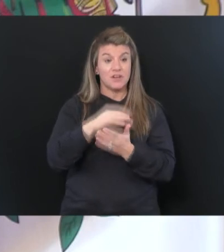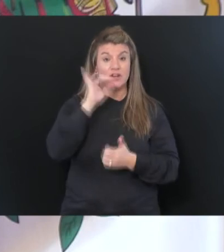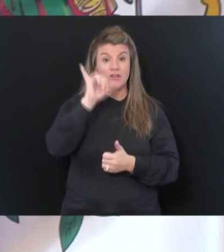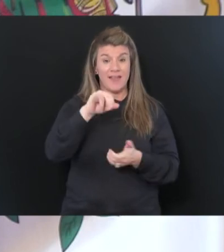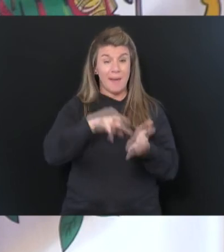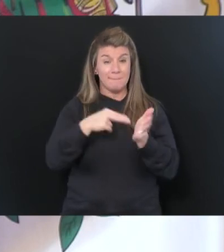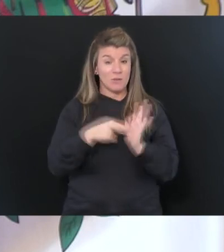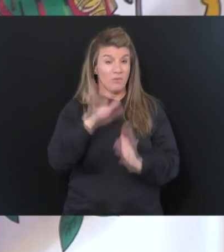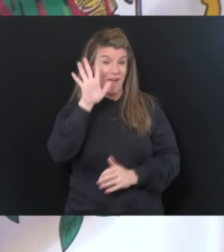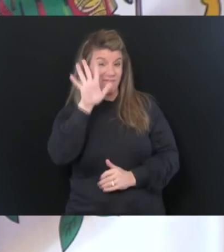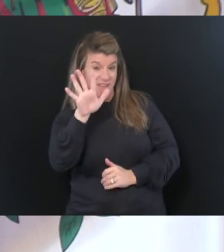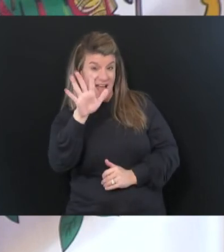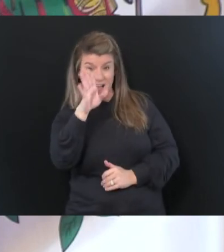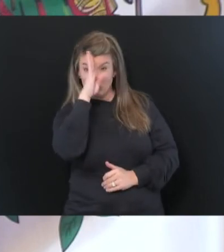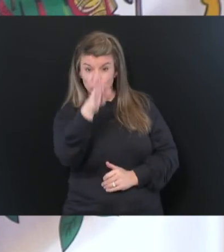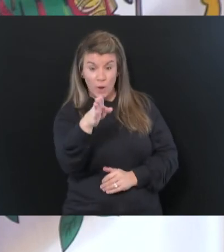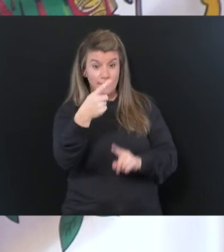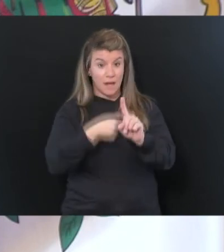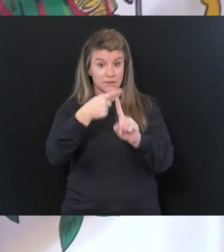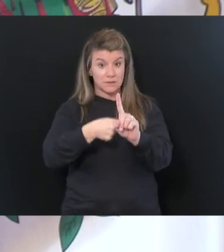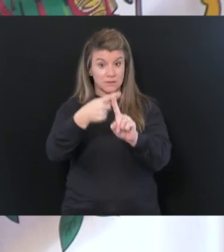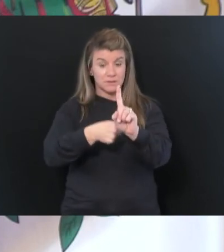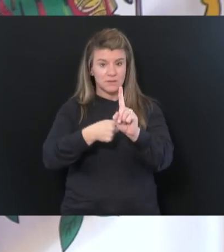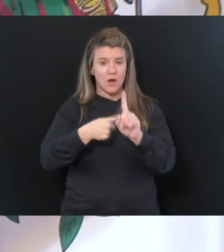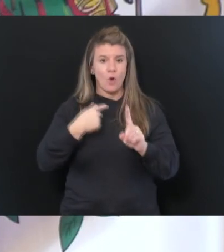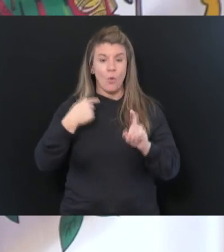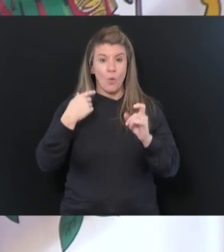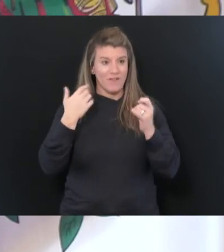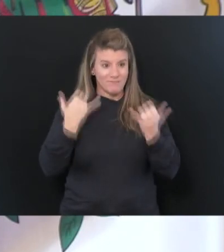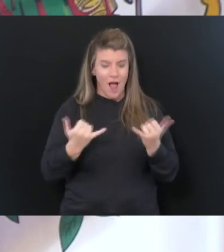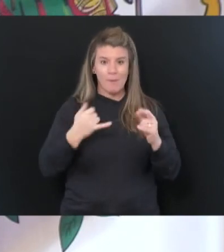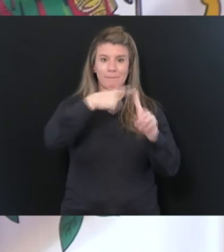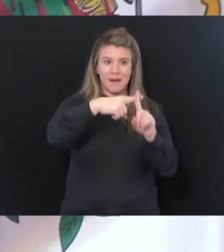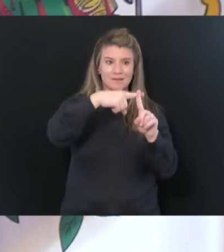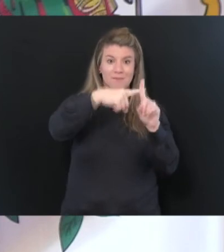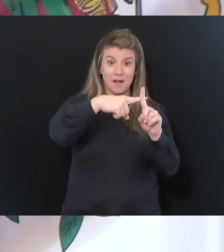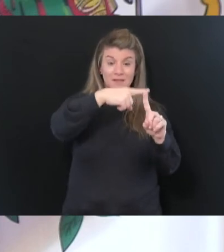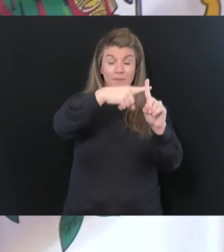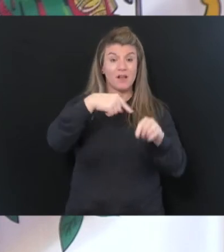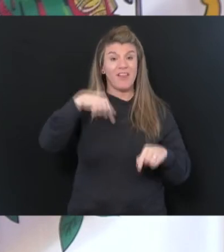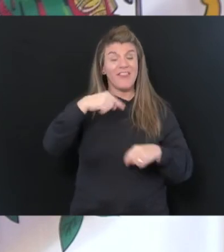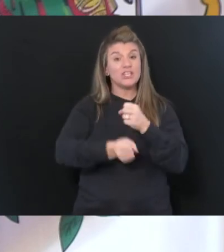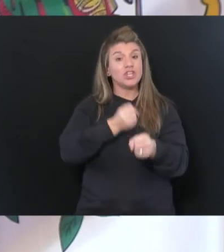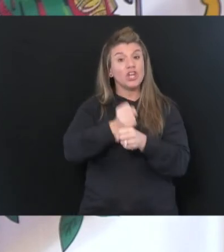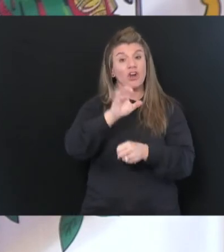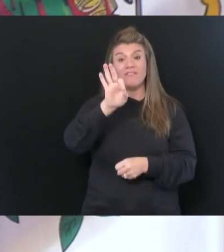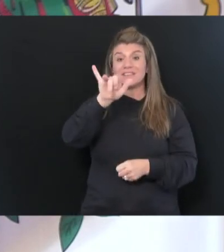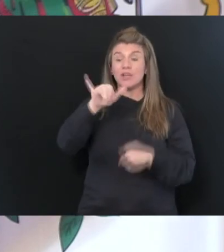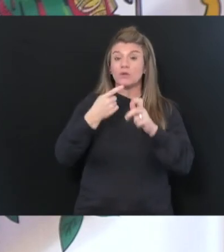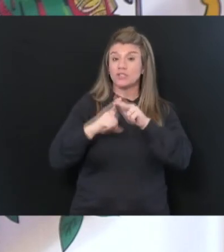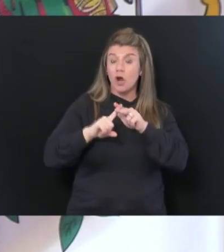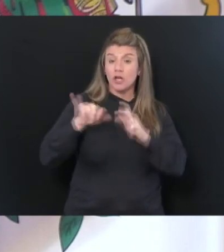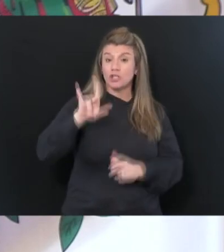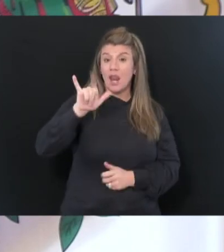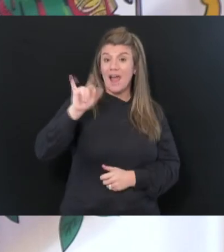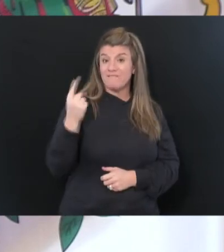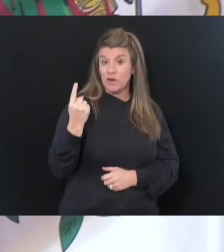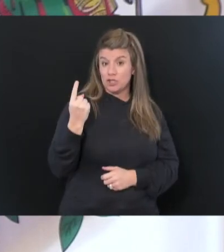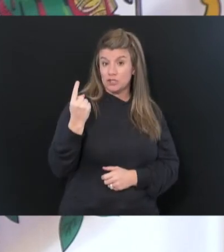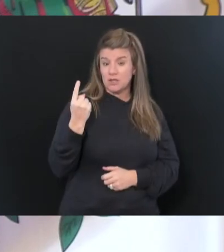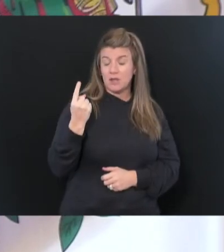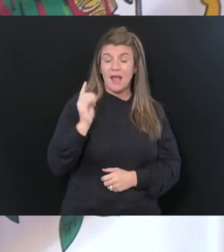straight months that we've come in beginning this fiscal year started on July the 1st. Our year